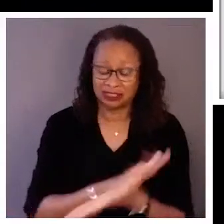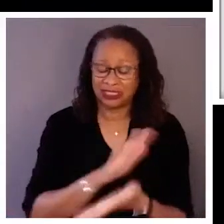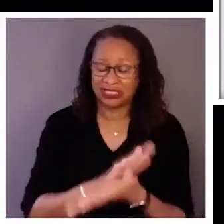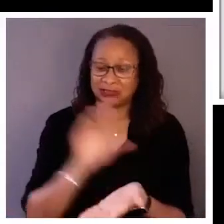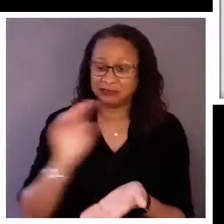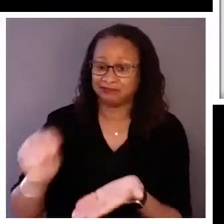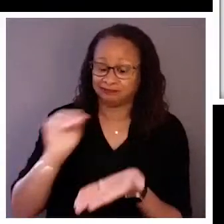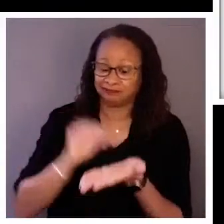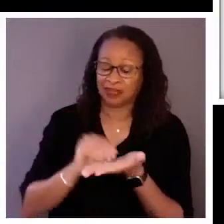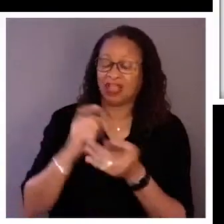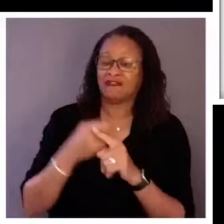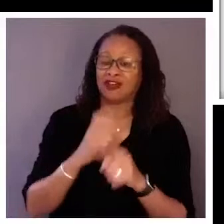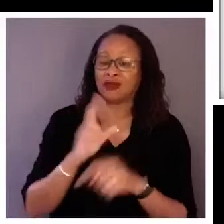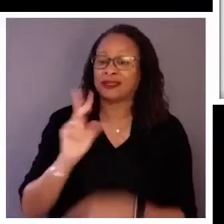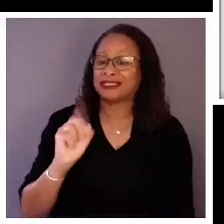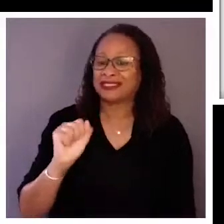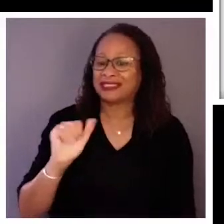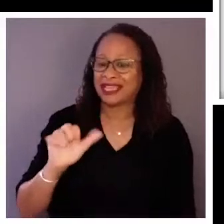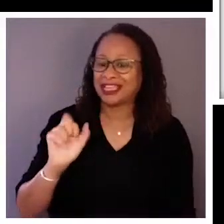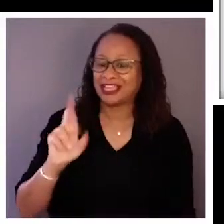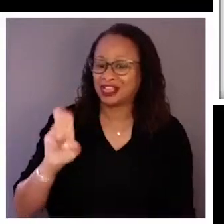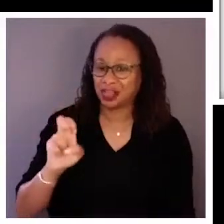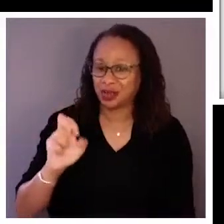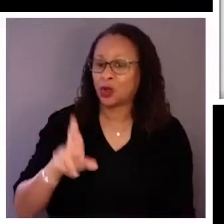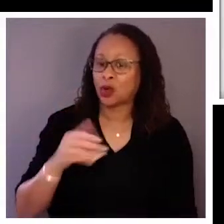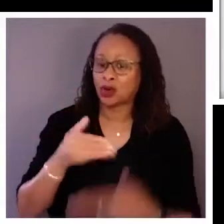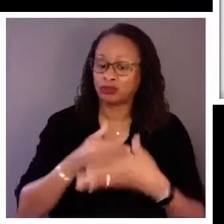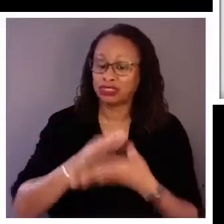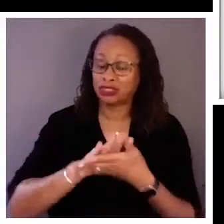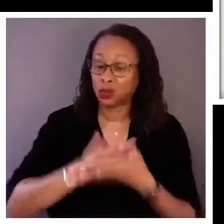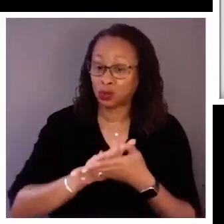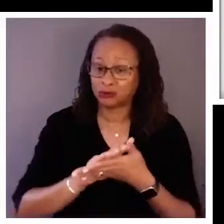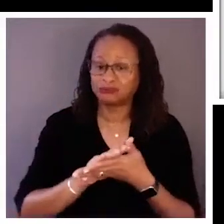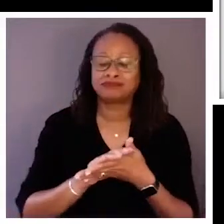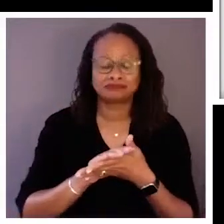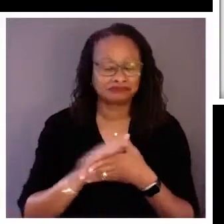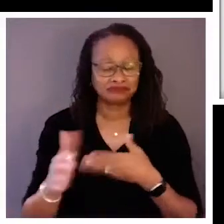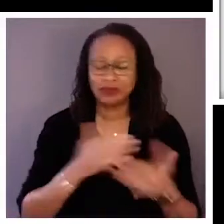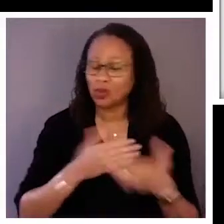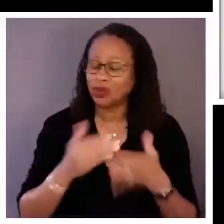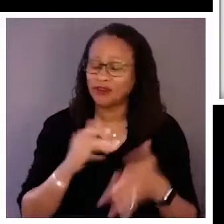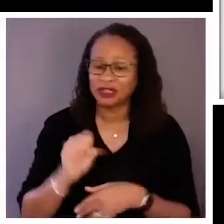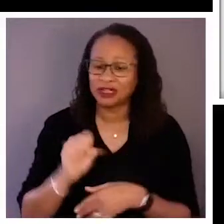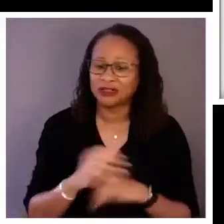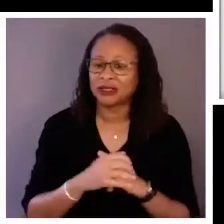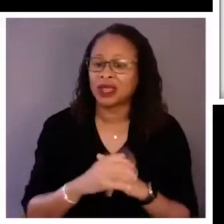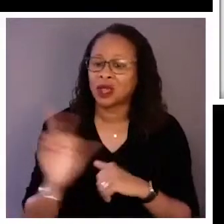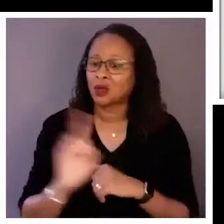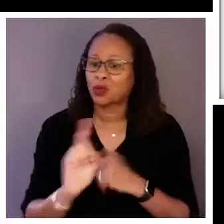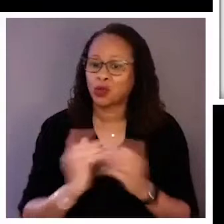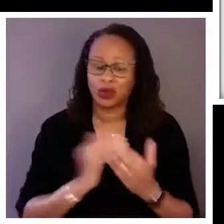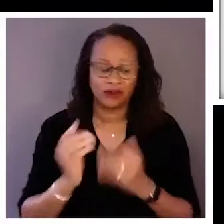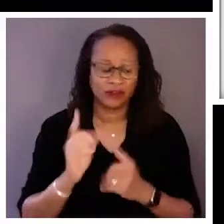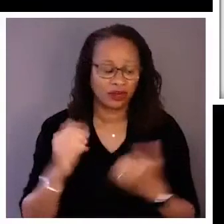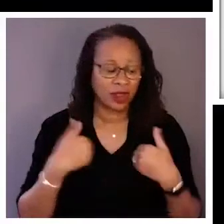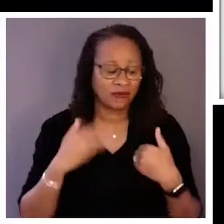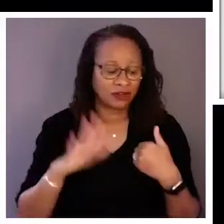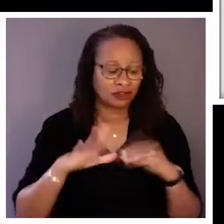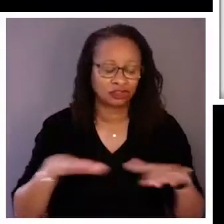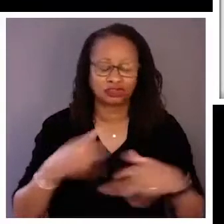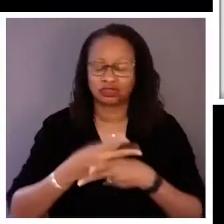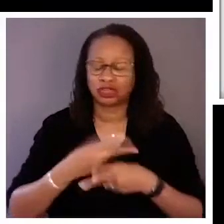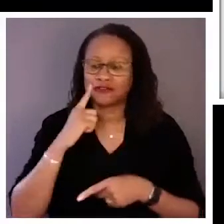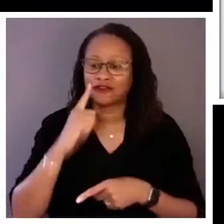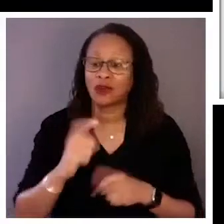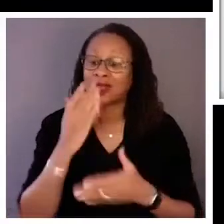the daycare or the preschool or whatever it is, wherever you have your children cared for. Some people do